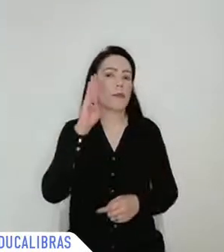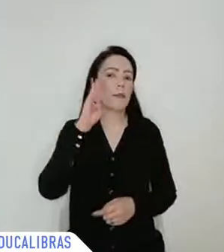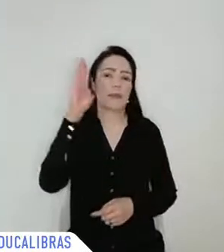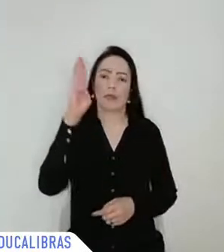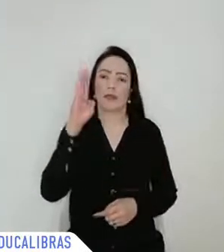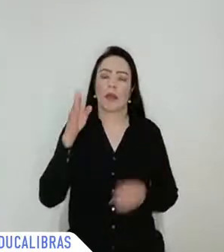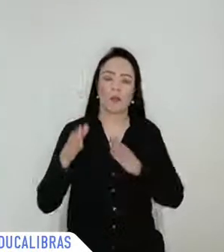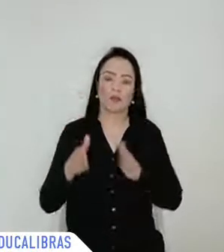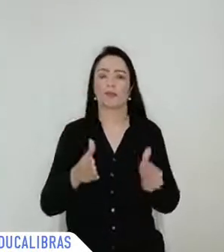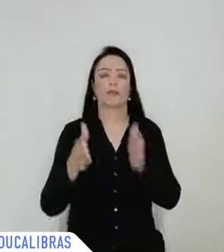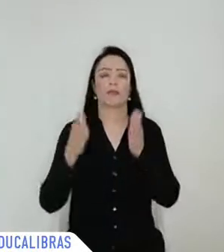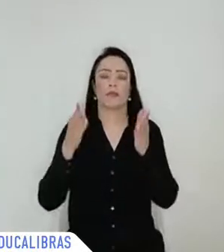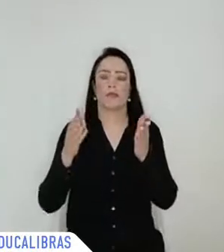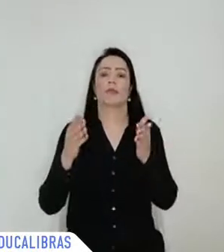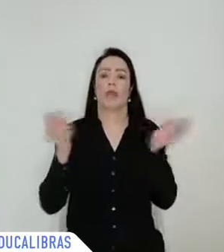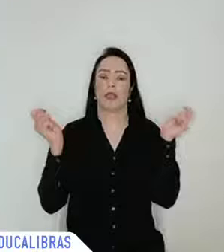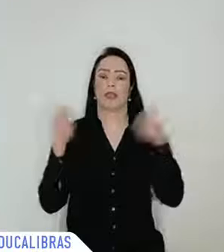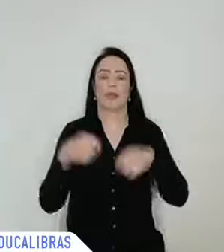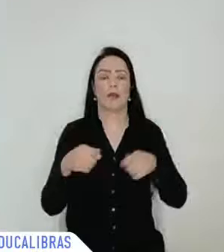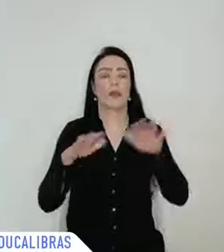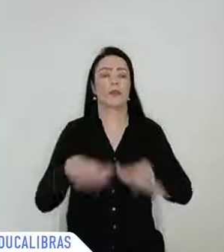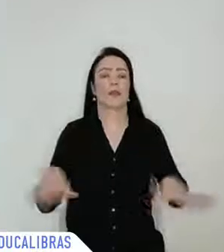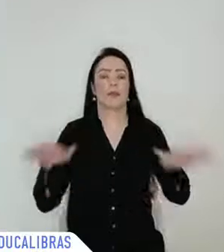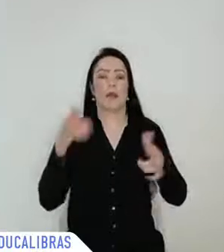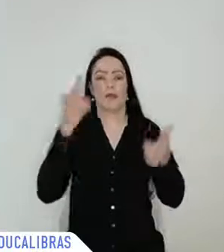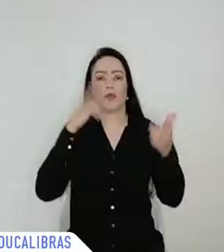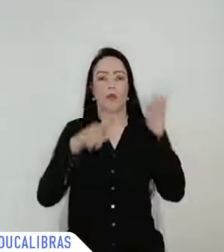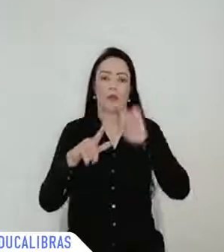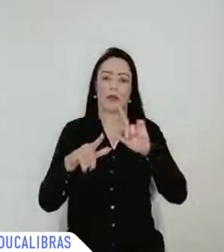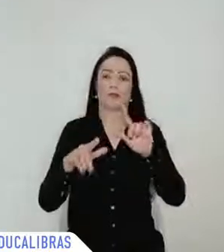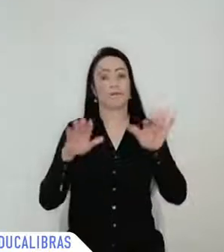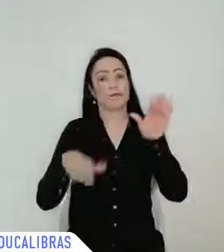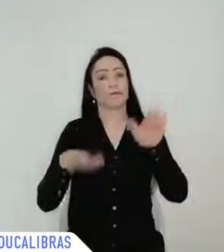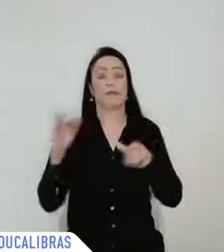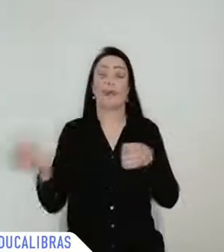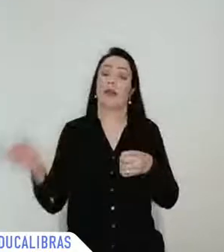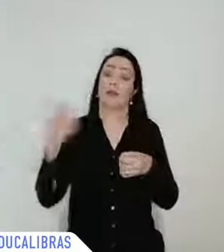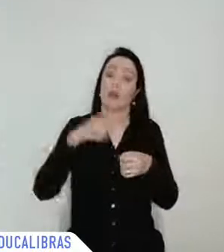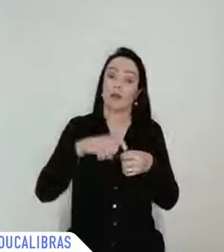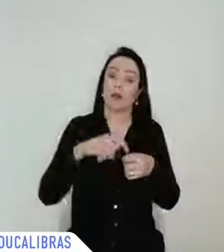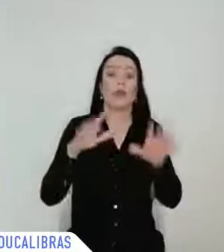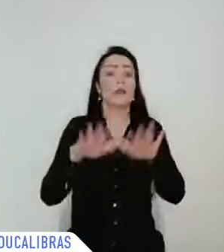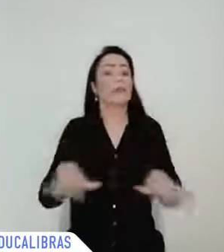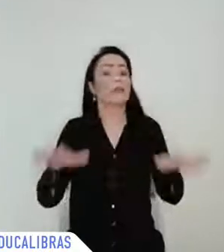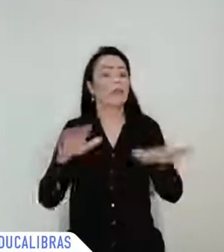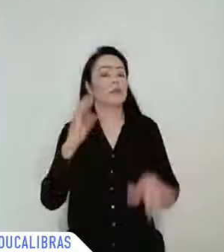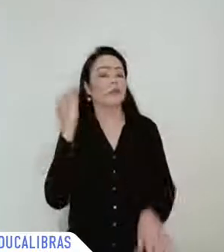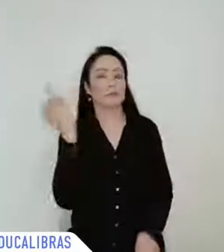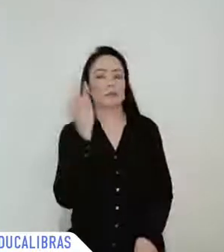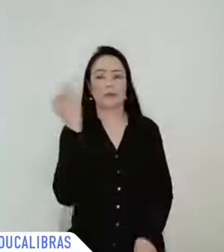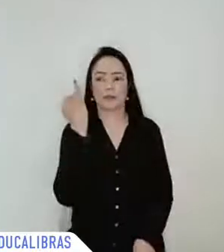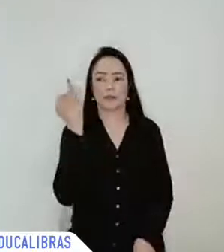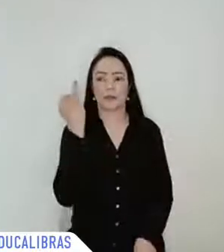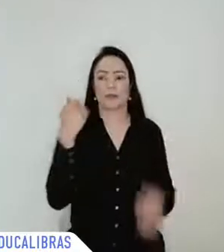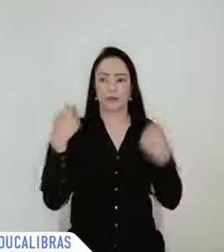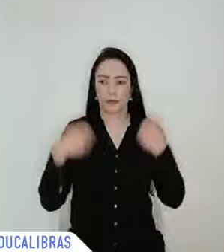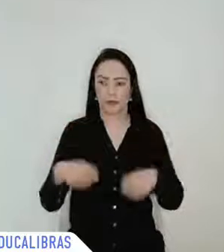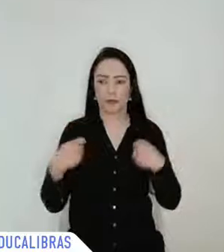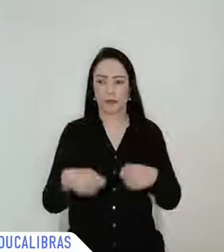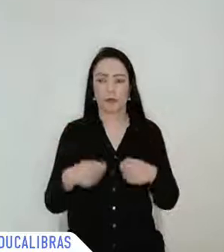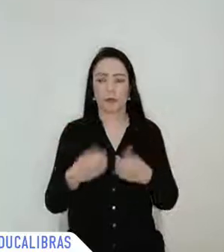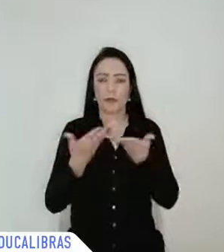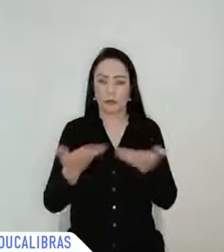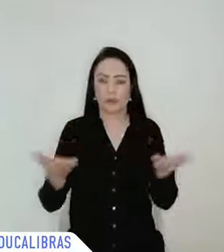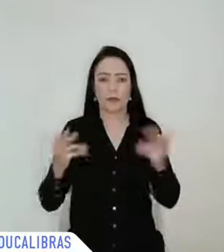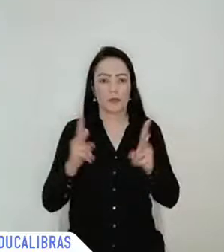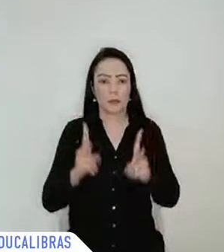And I think this might be one of the main paths we can have to try to regain the